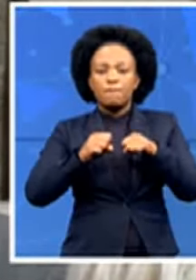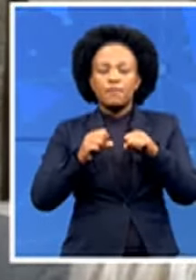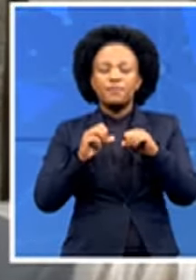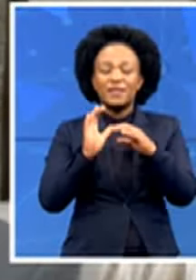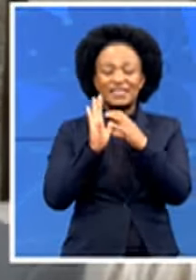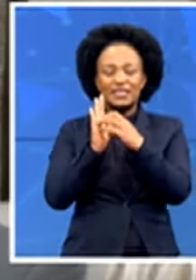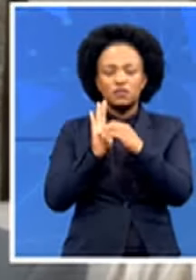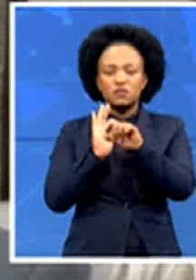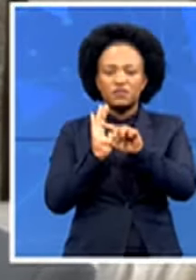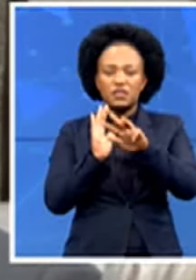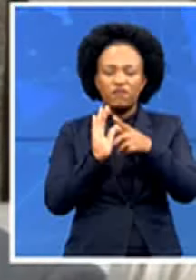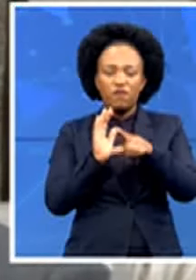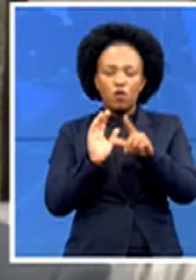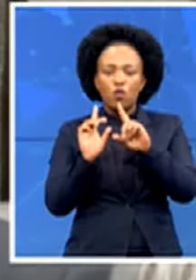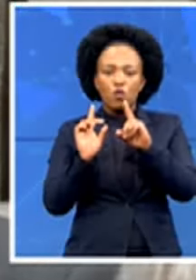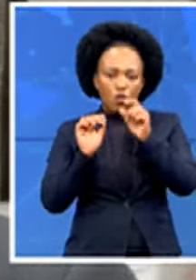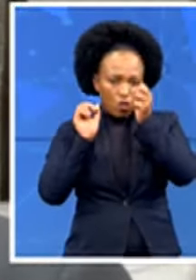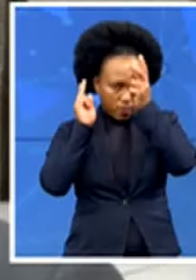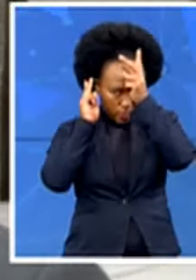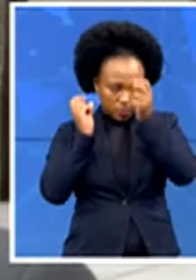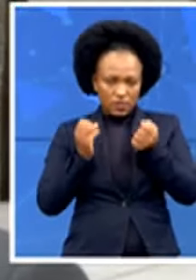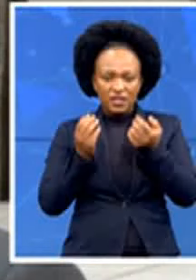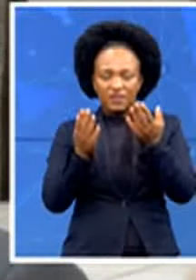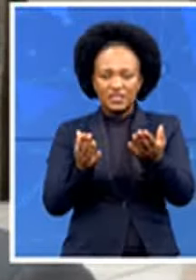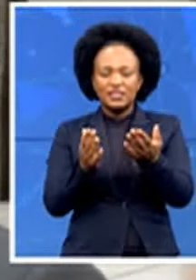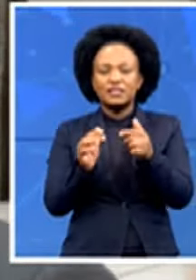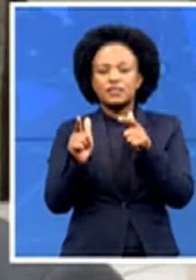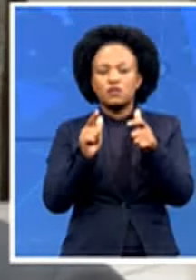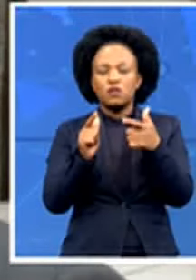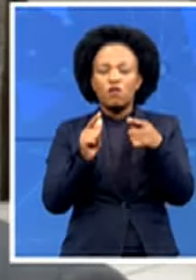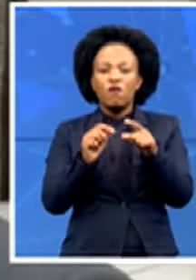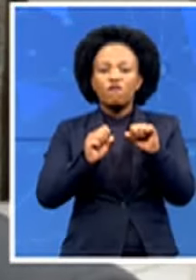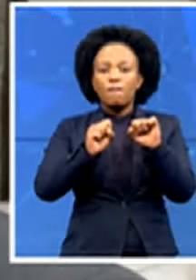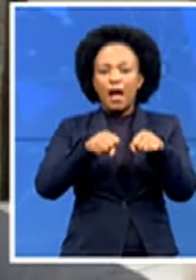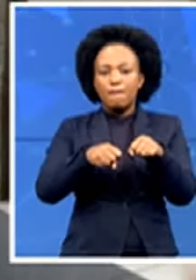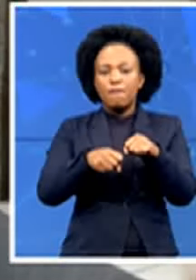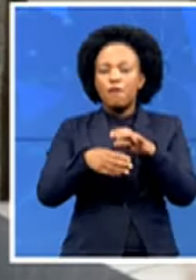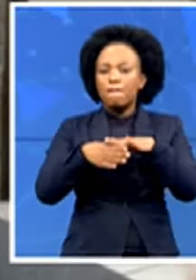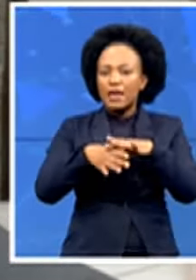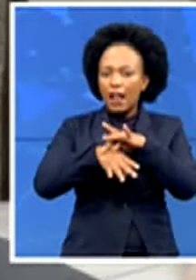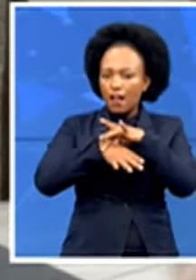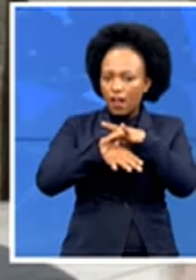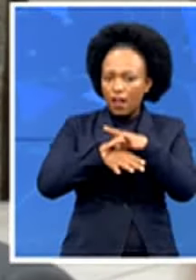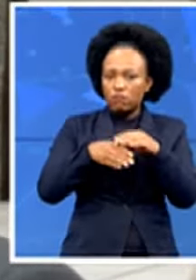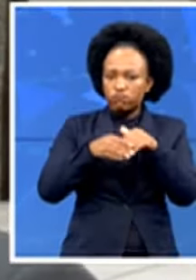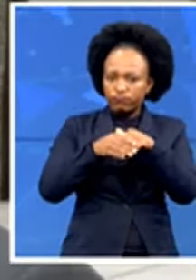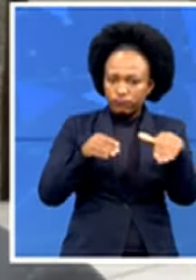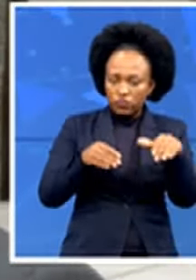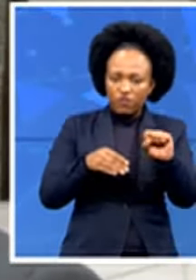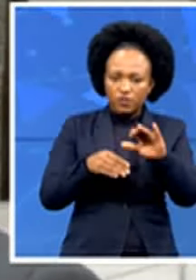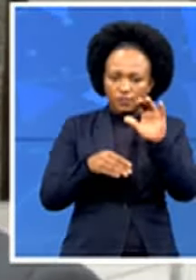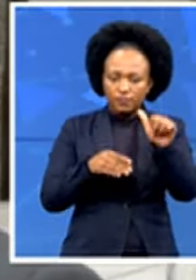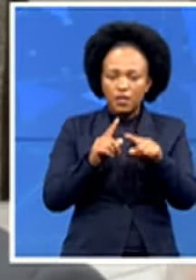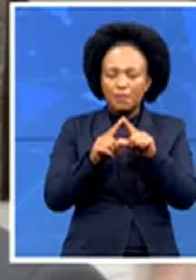Act and regulations which govern the granting of medical parole in South Africa. And it was not rationally connected to the purpose